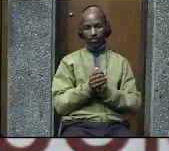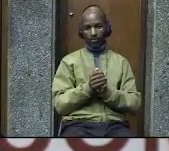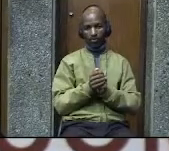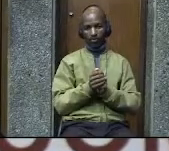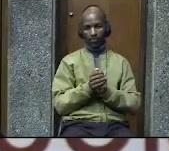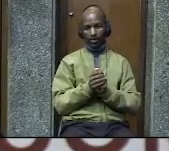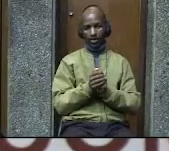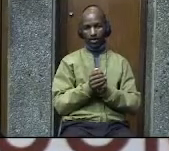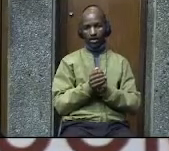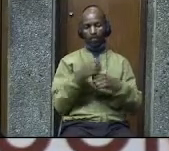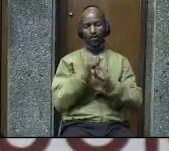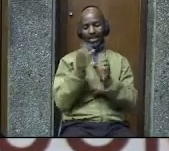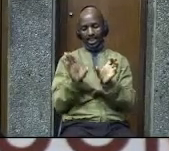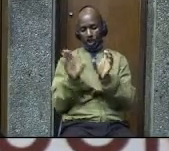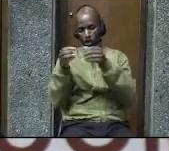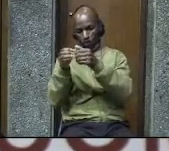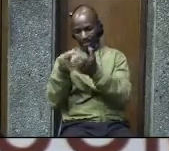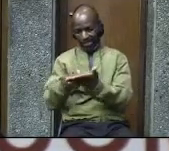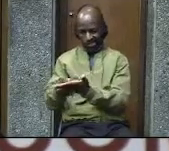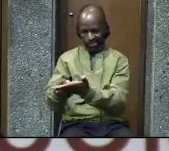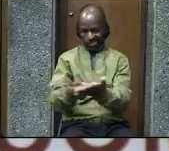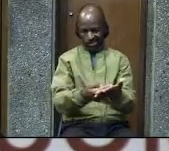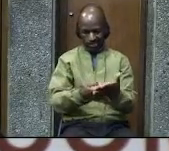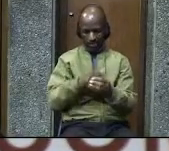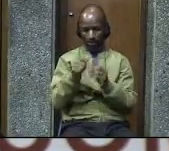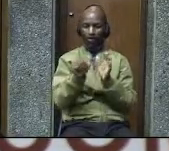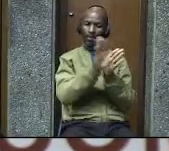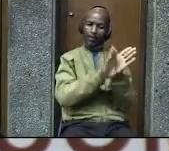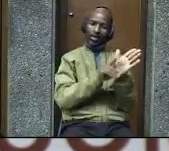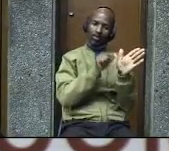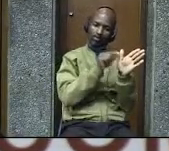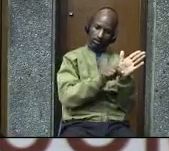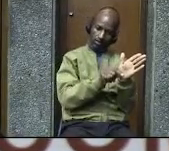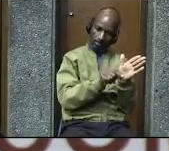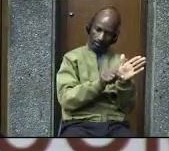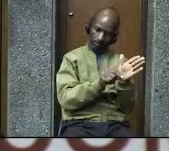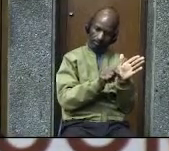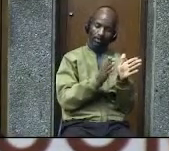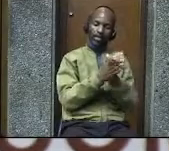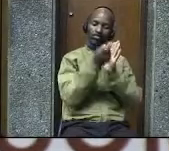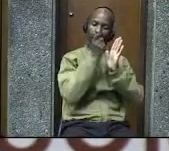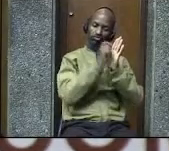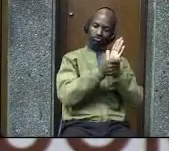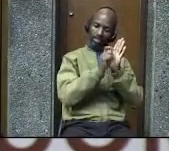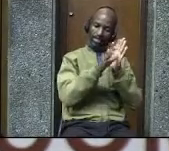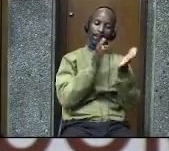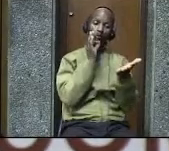form groups and discuss about this bill, and write